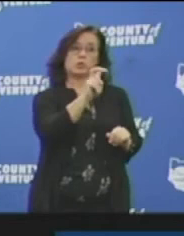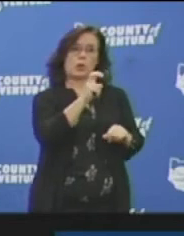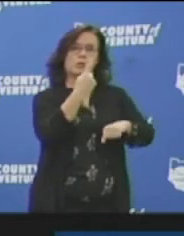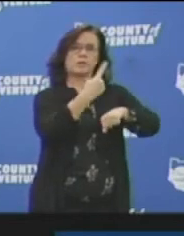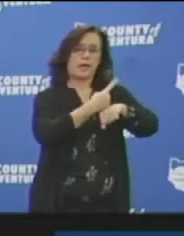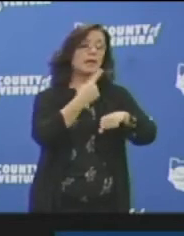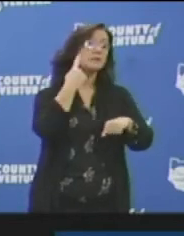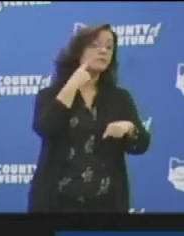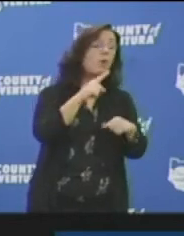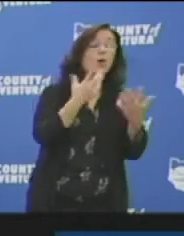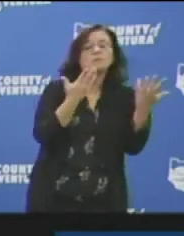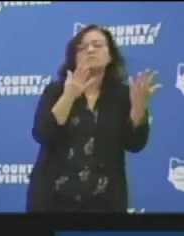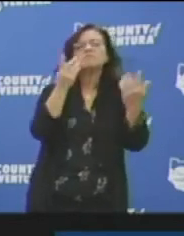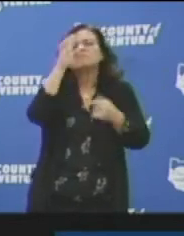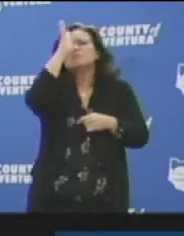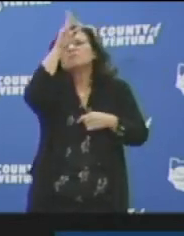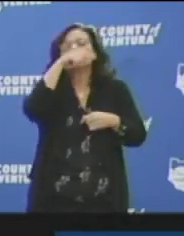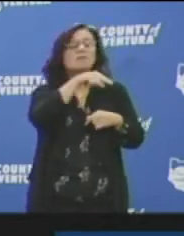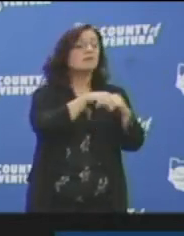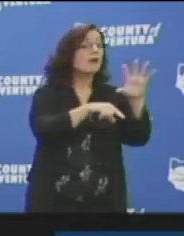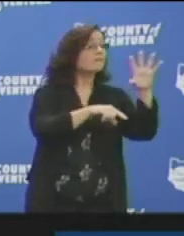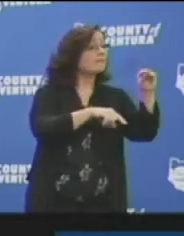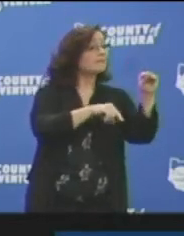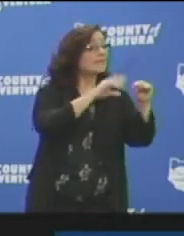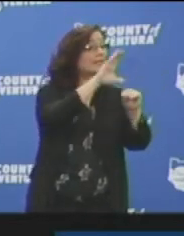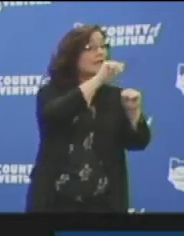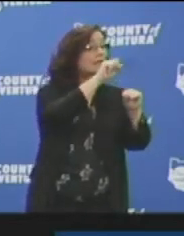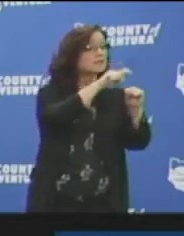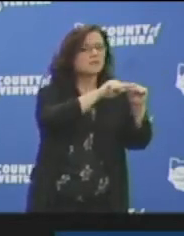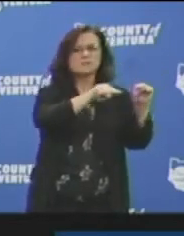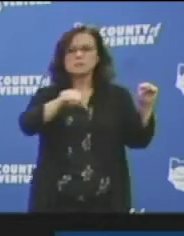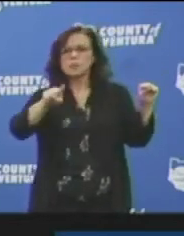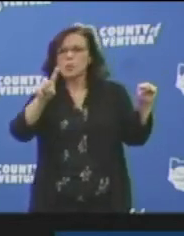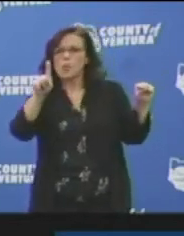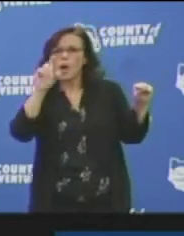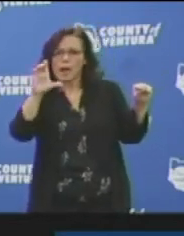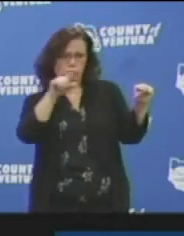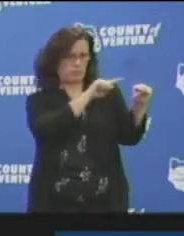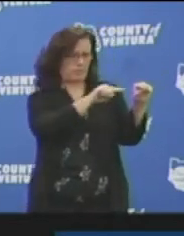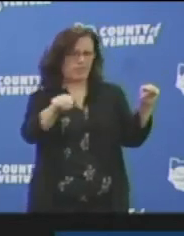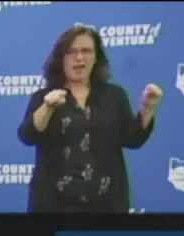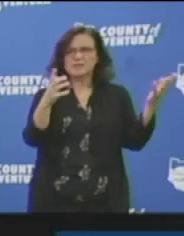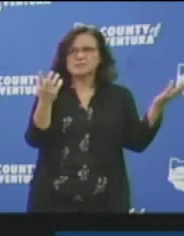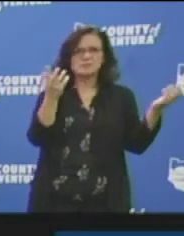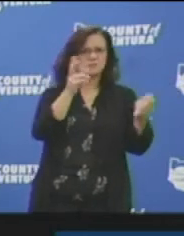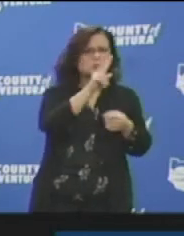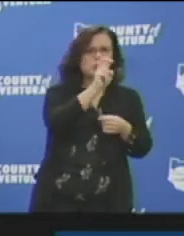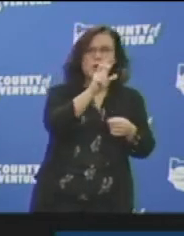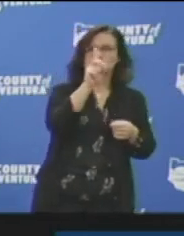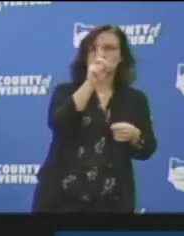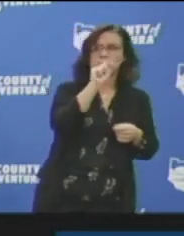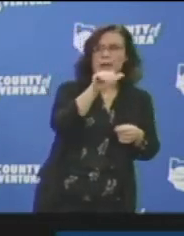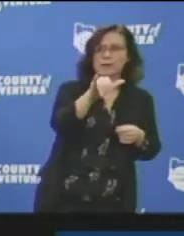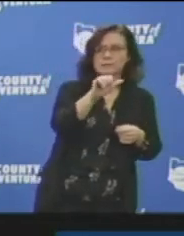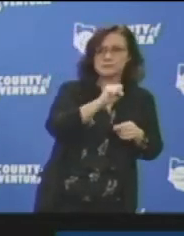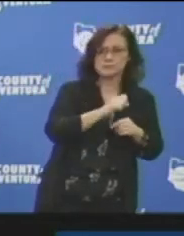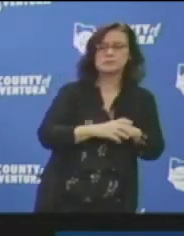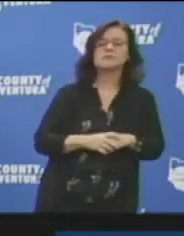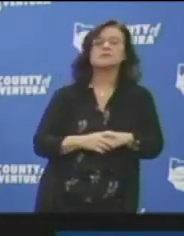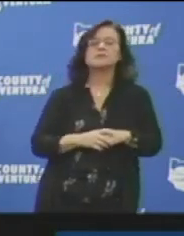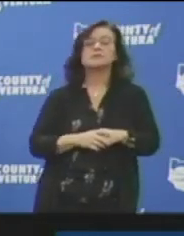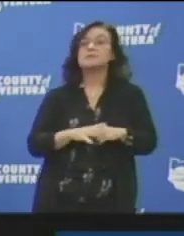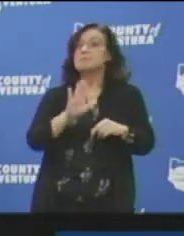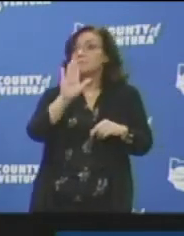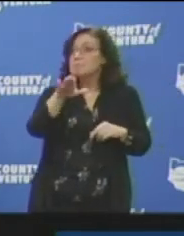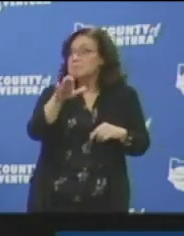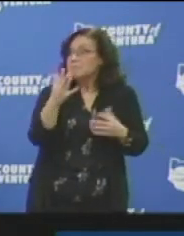And this saw a precipitous fall as this surge occurred. And we were down into the 20s